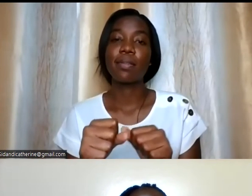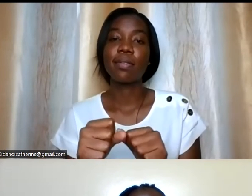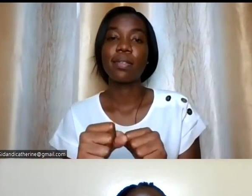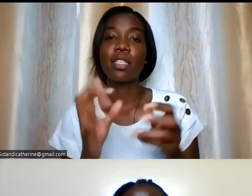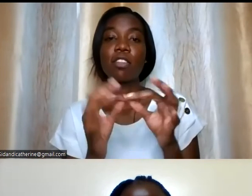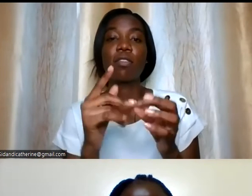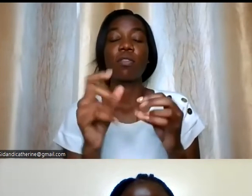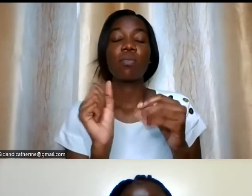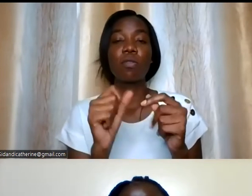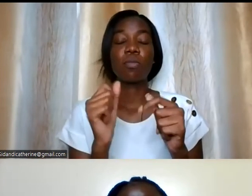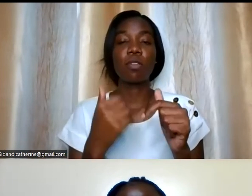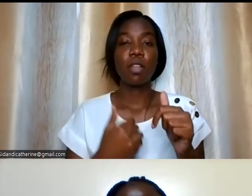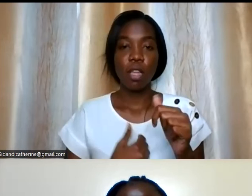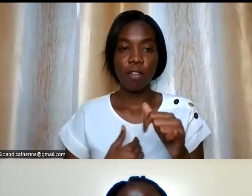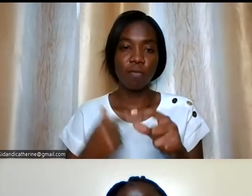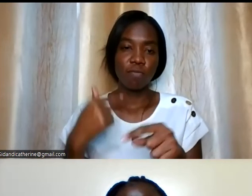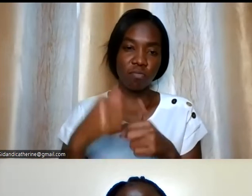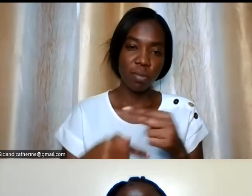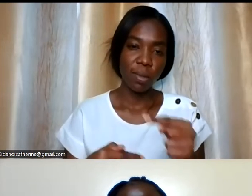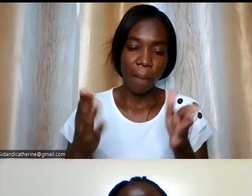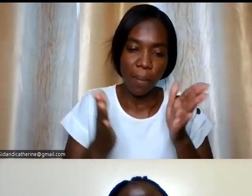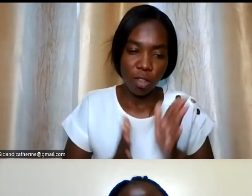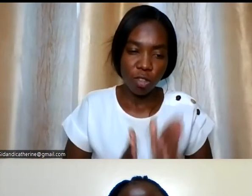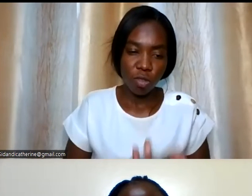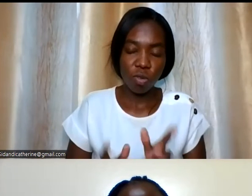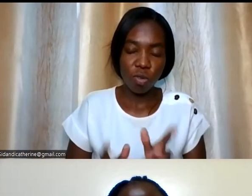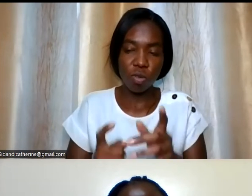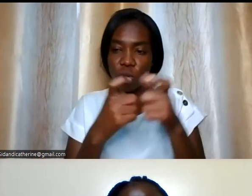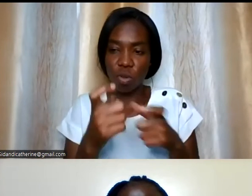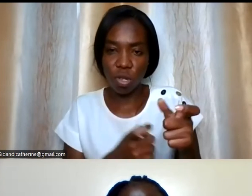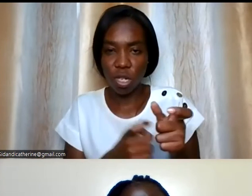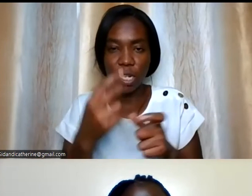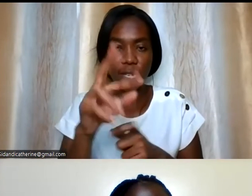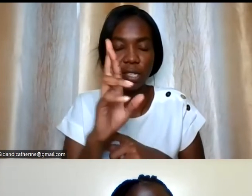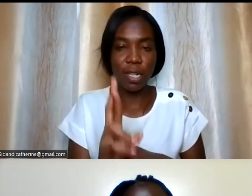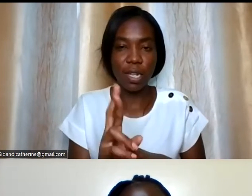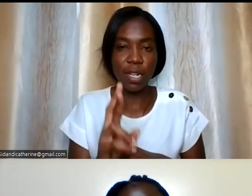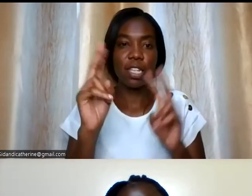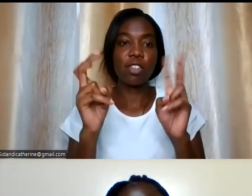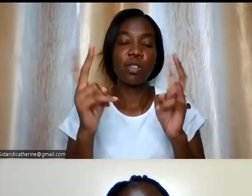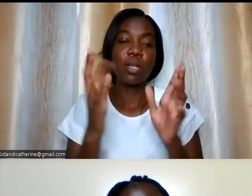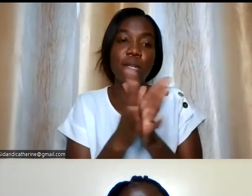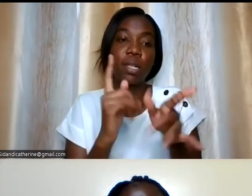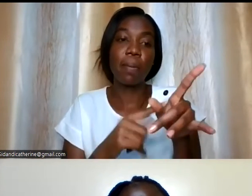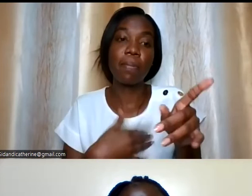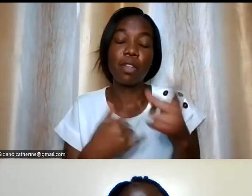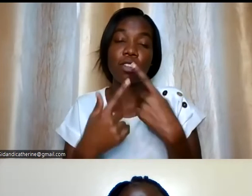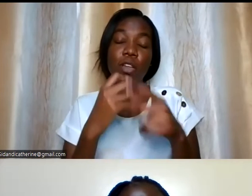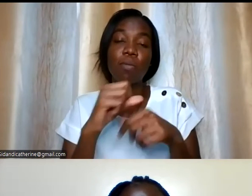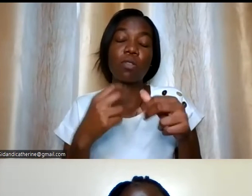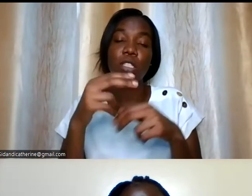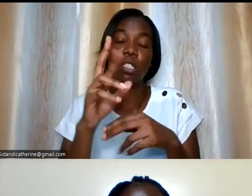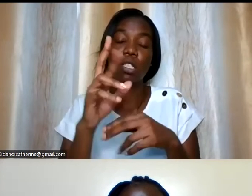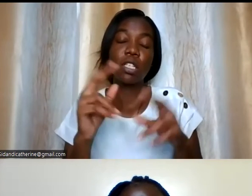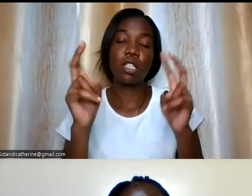had a consistent person that is handling your HR issues. And when I'm talking about HR issues here, I'm not talking about